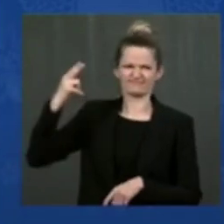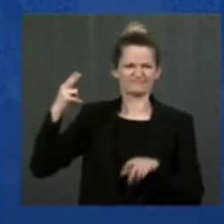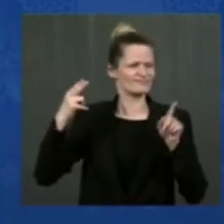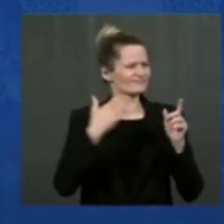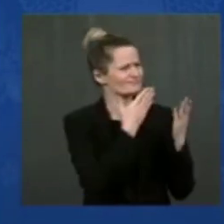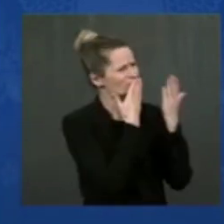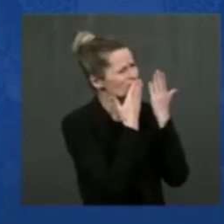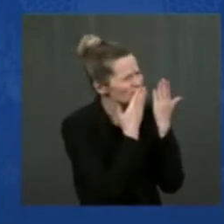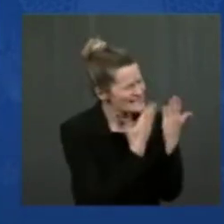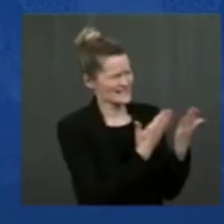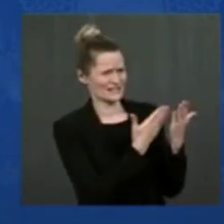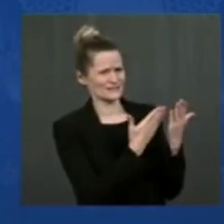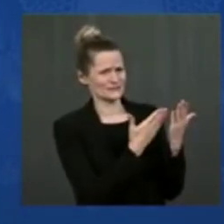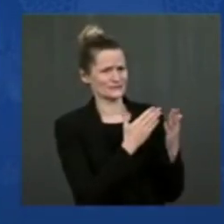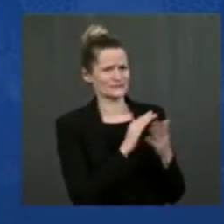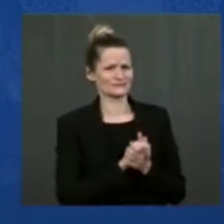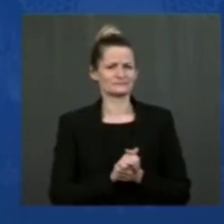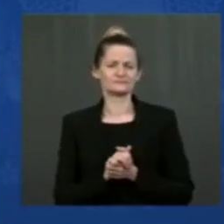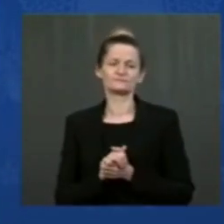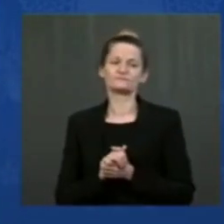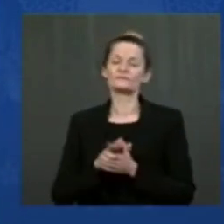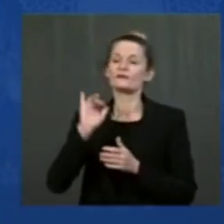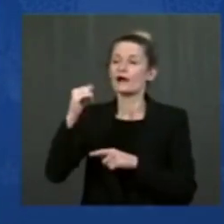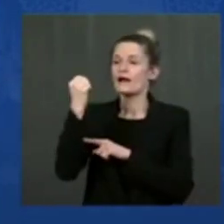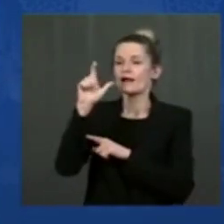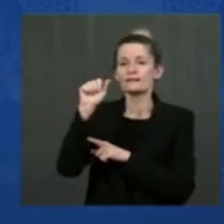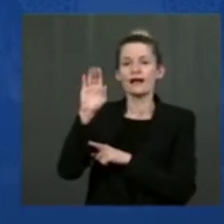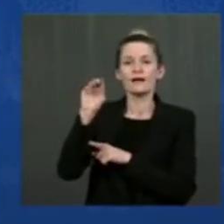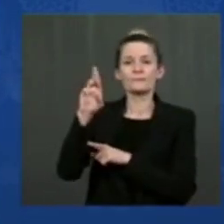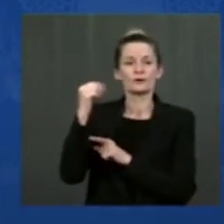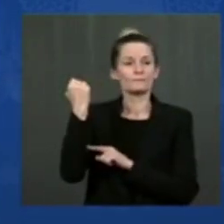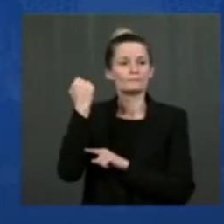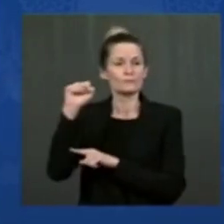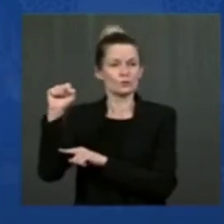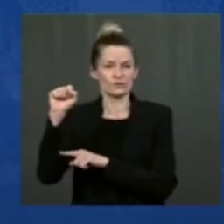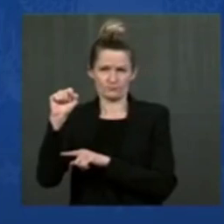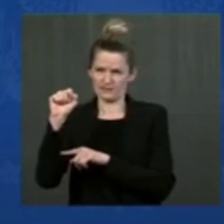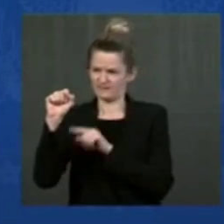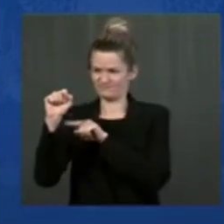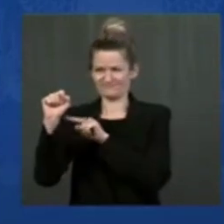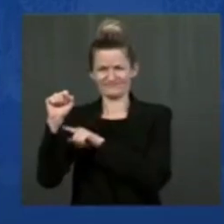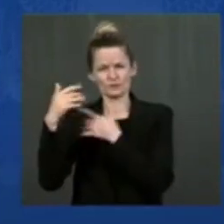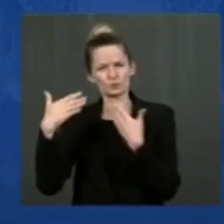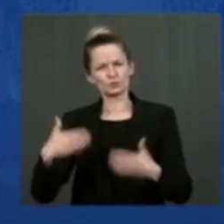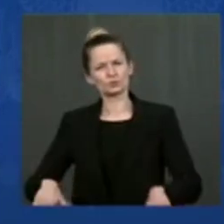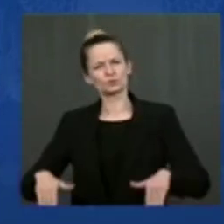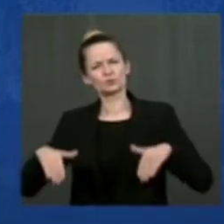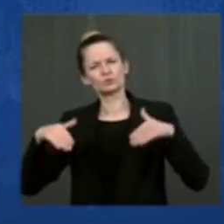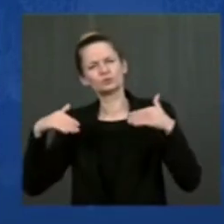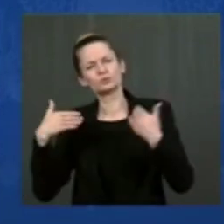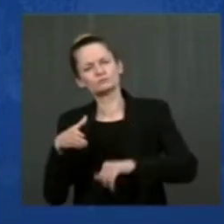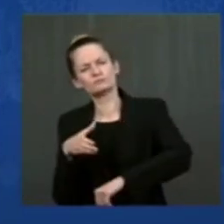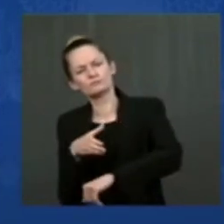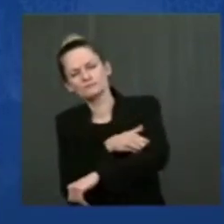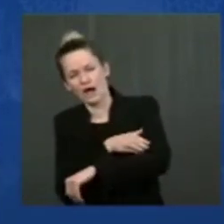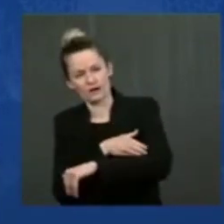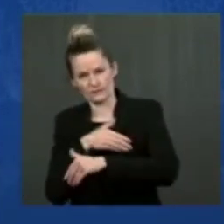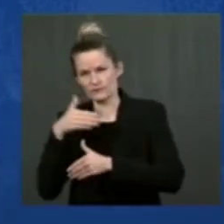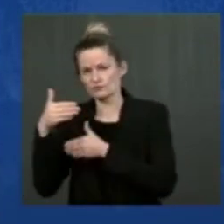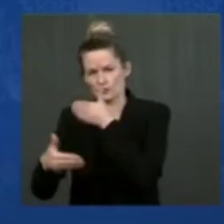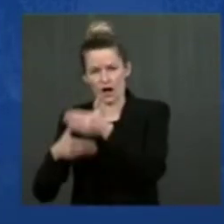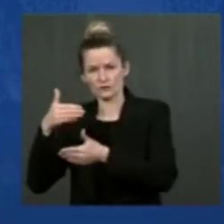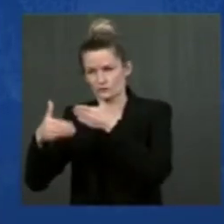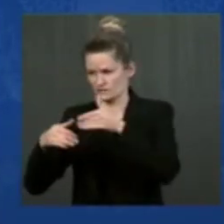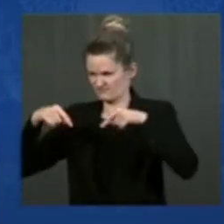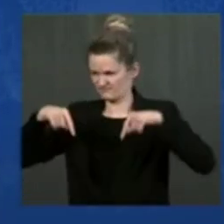And our labor movement is the single most powerful force for progress in the United States.